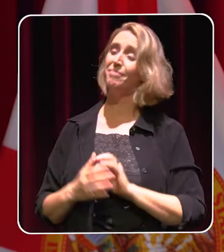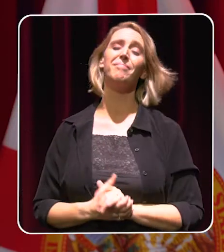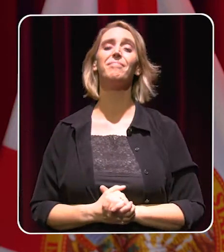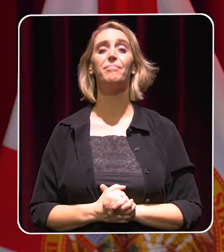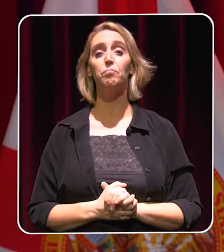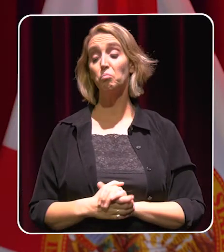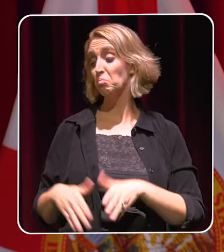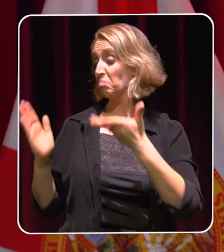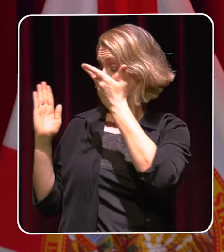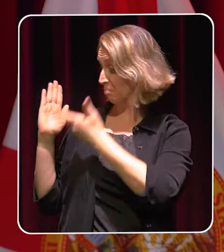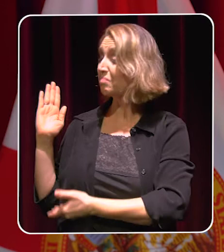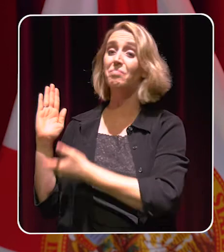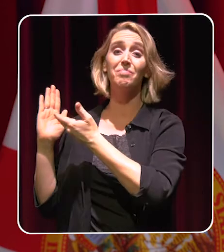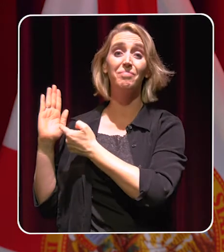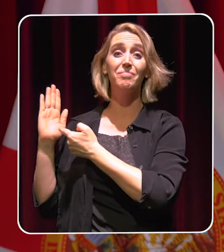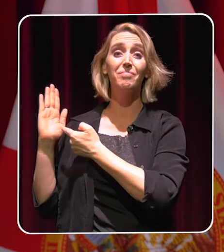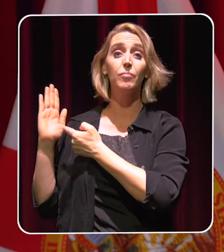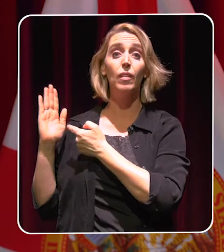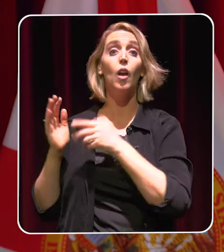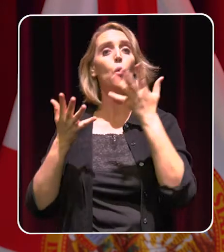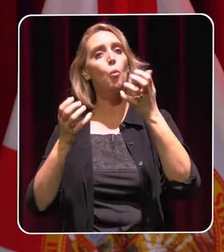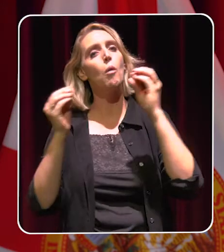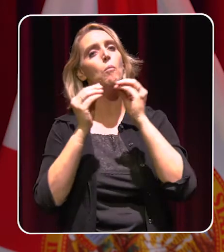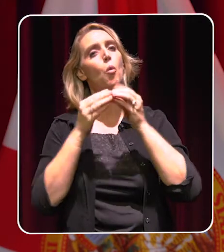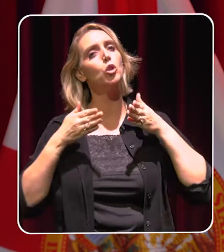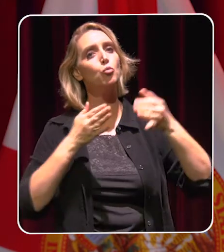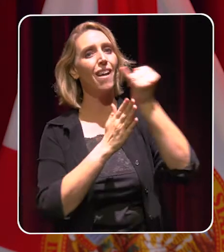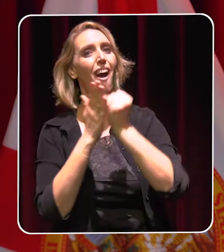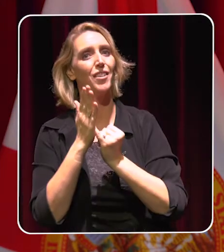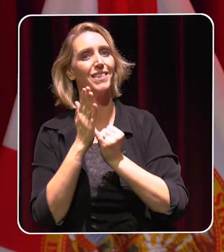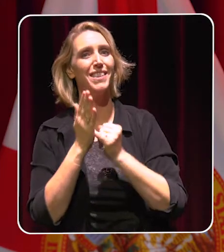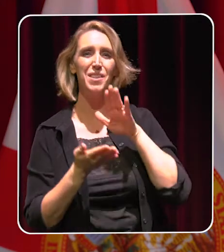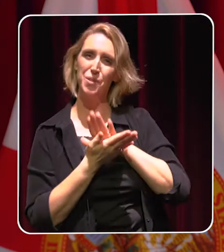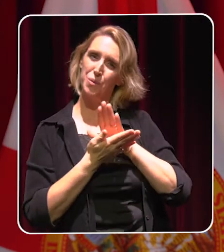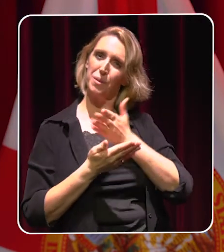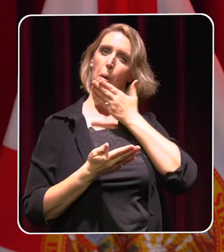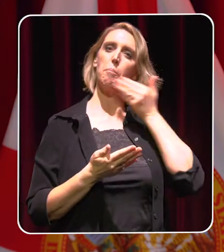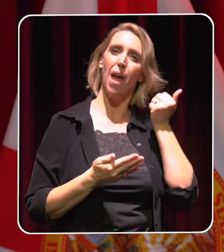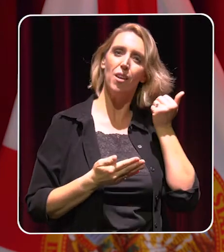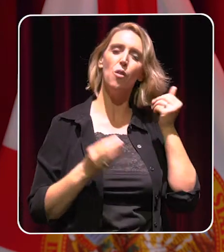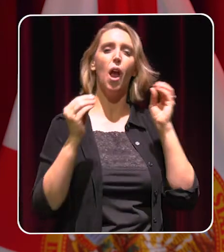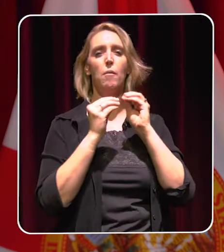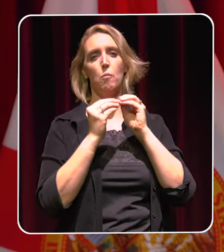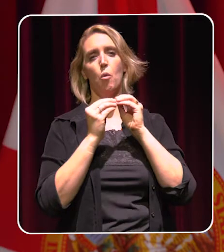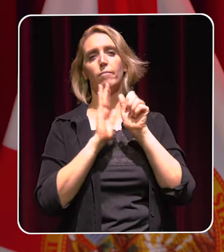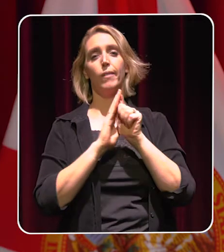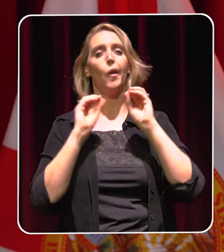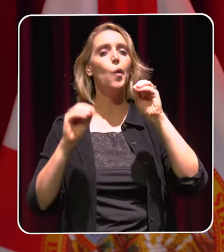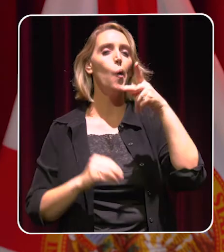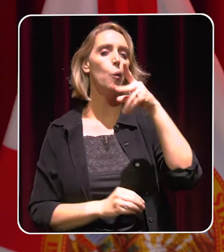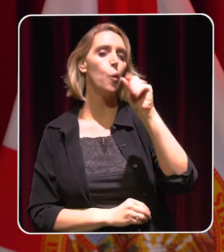So here's just a few. More street art. Make schools better and higher rated.